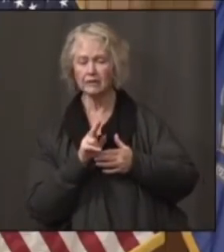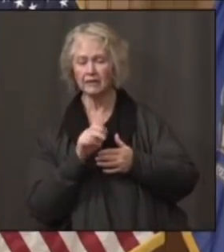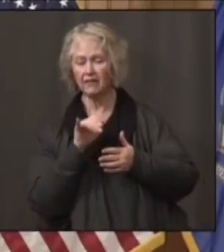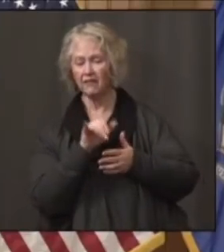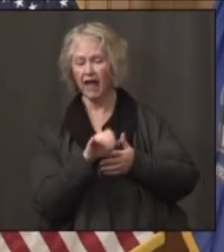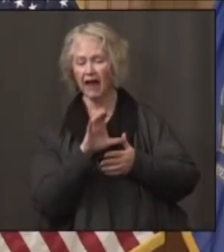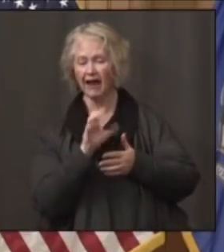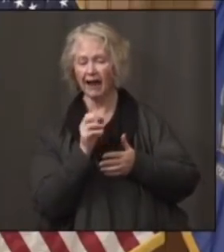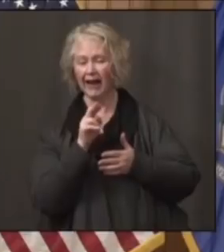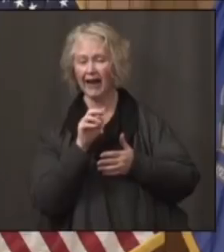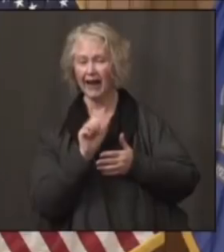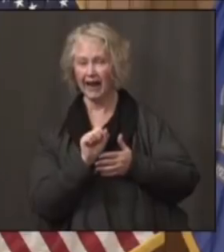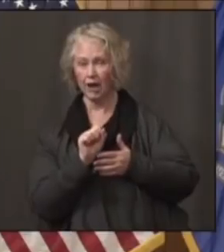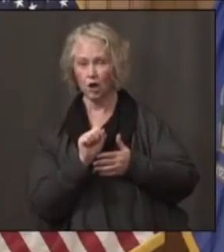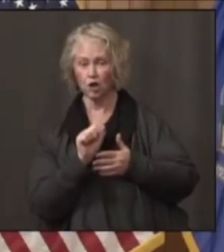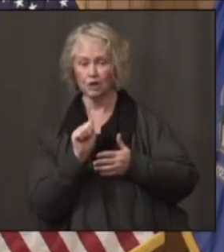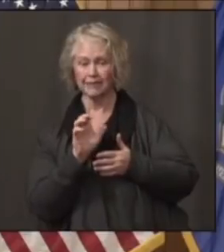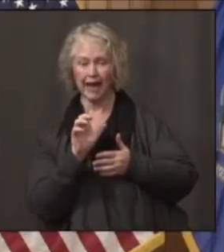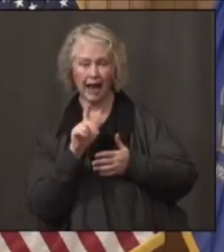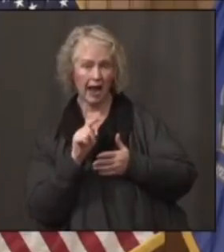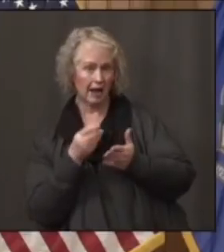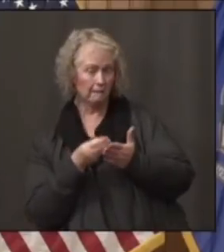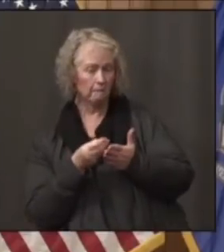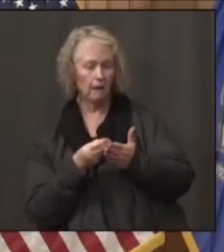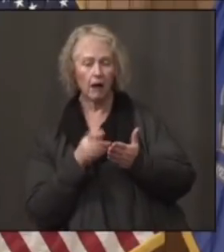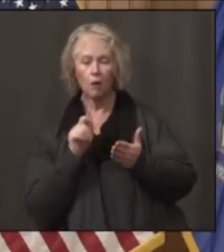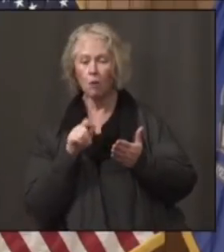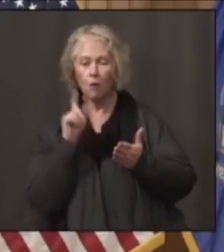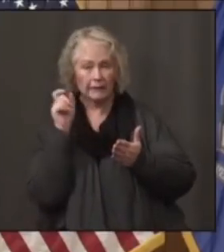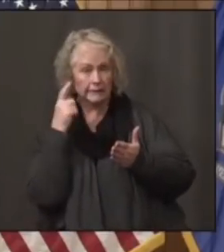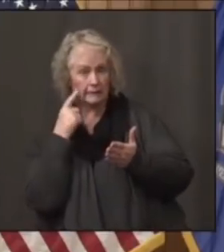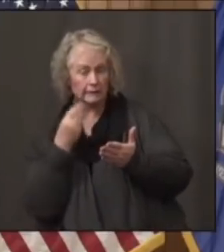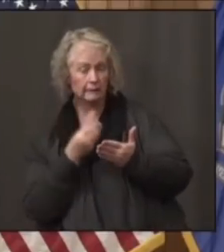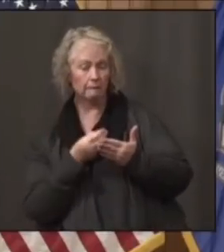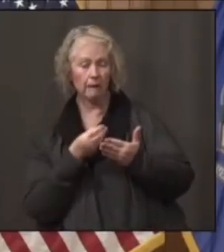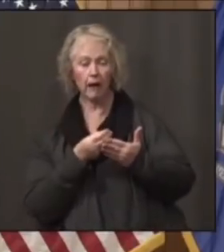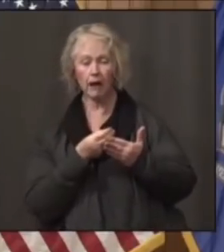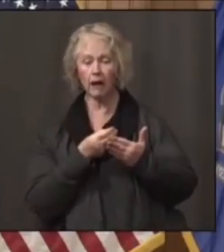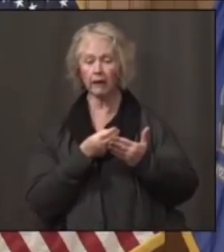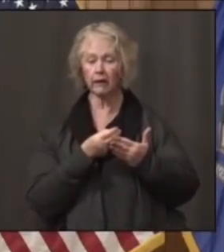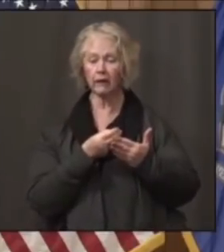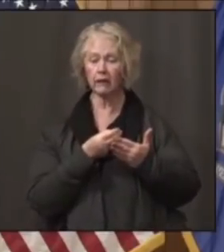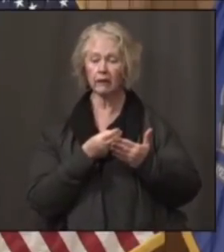Act funding or any state funding to provide